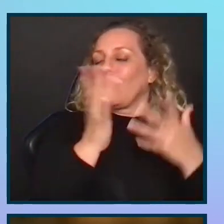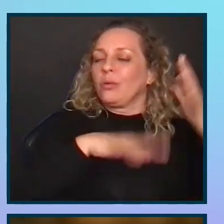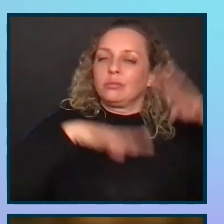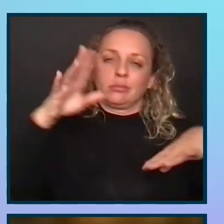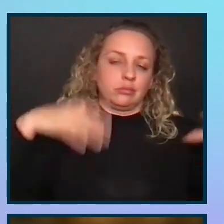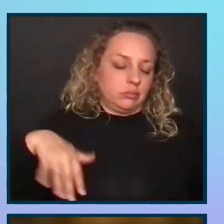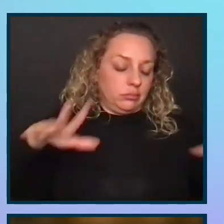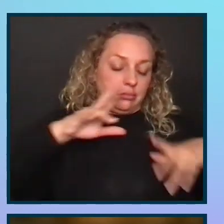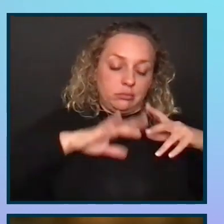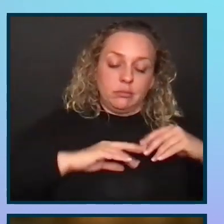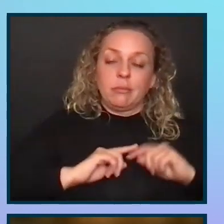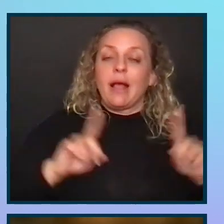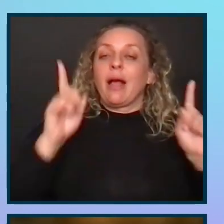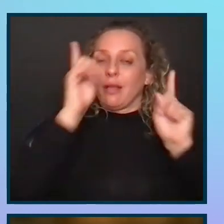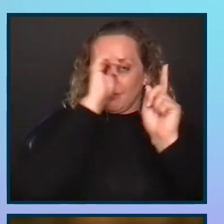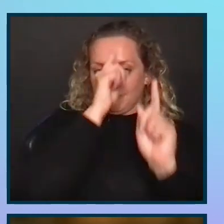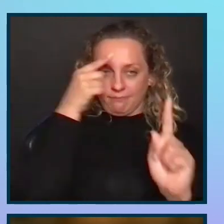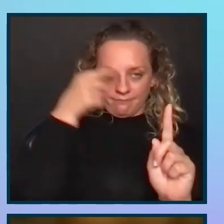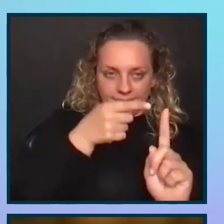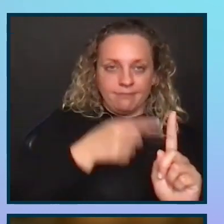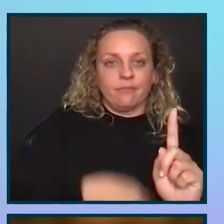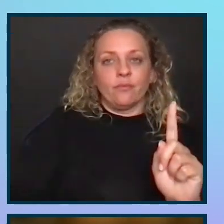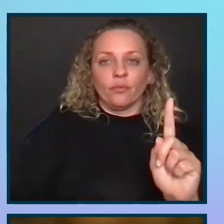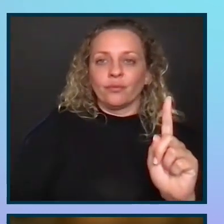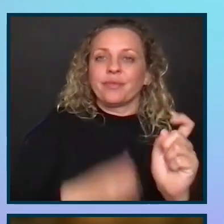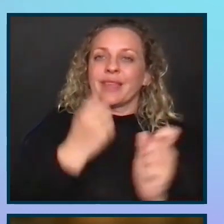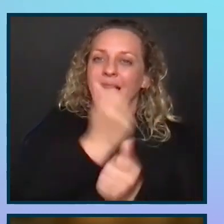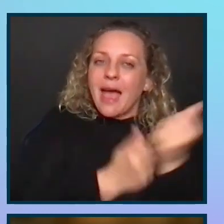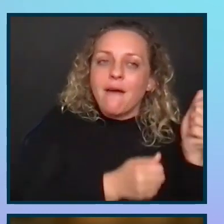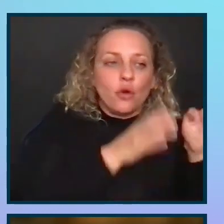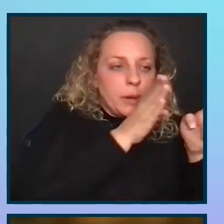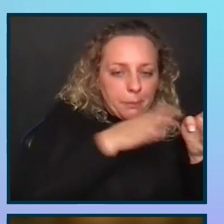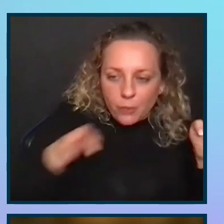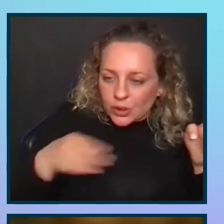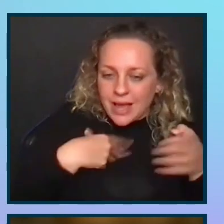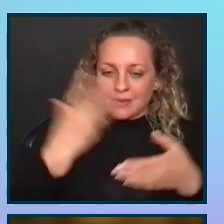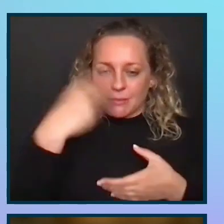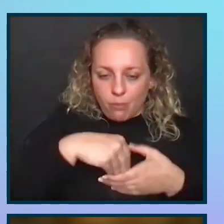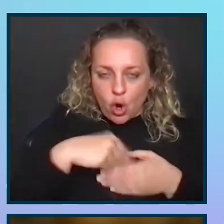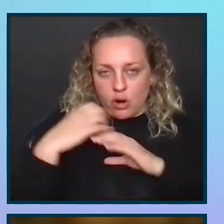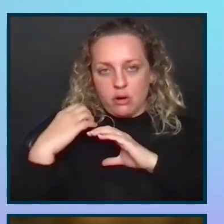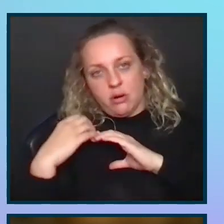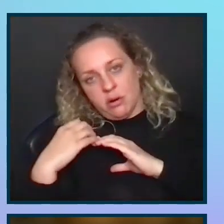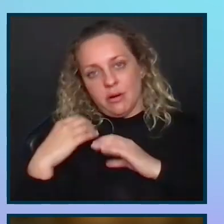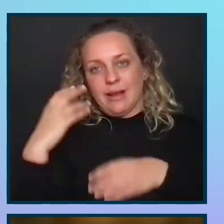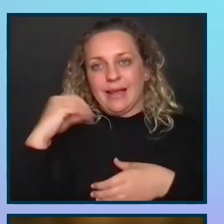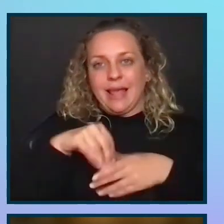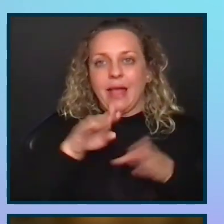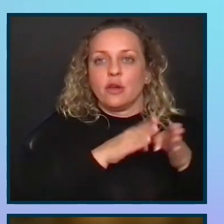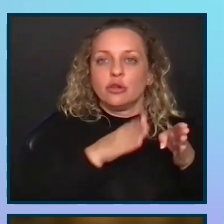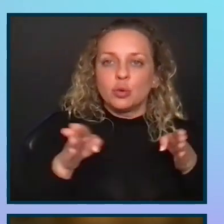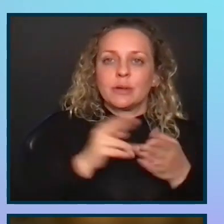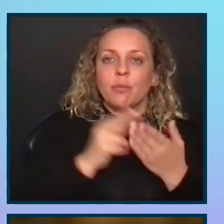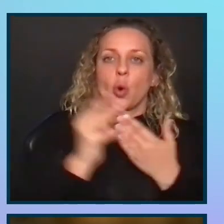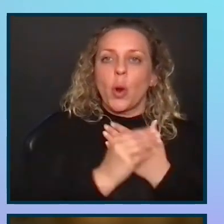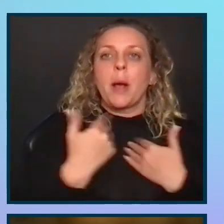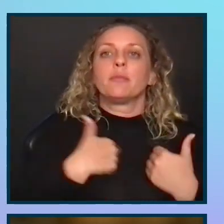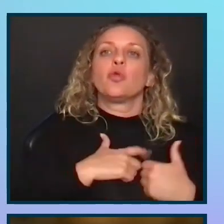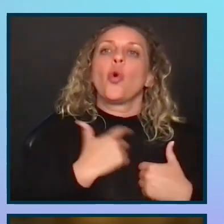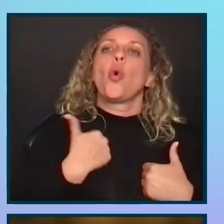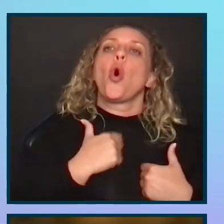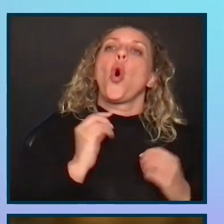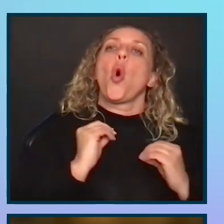we can go on and on, but the idea here is that every single person has a part to play in the strategic program. And so